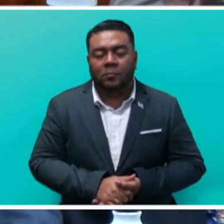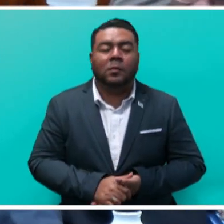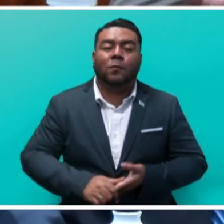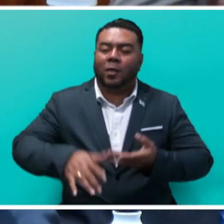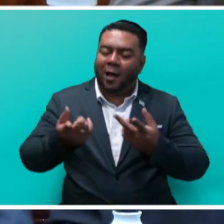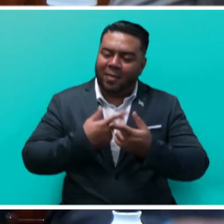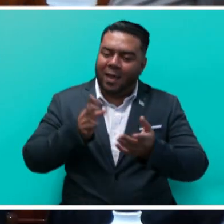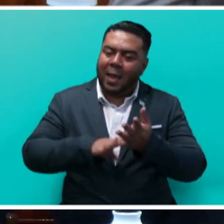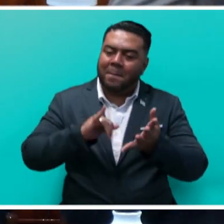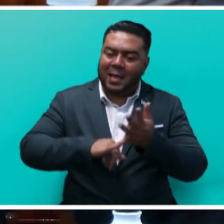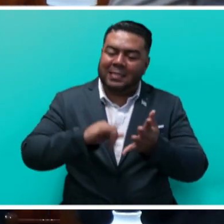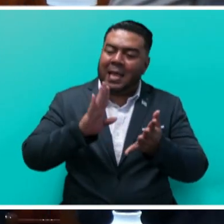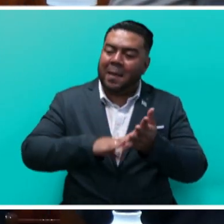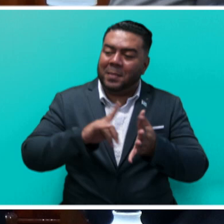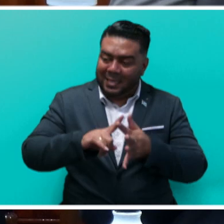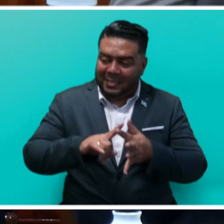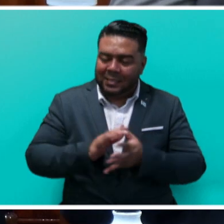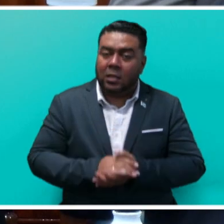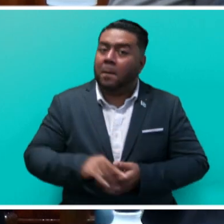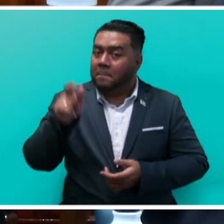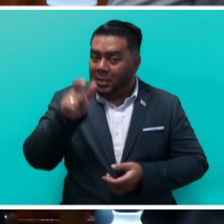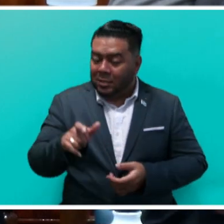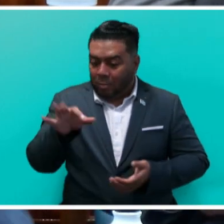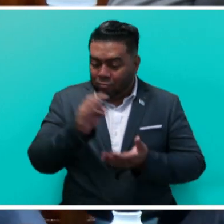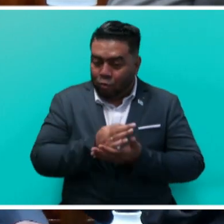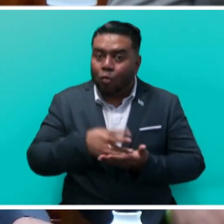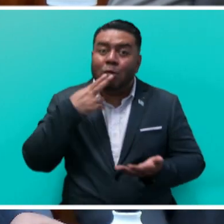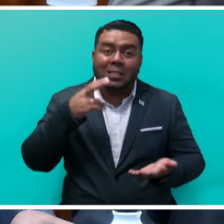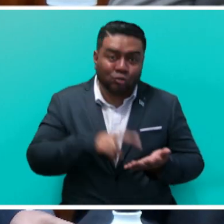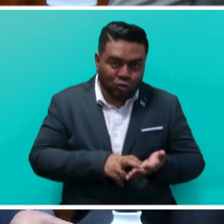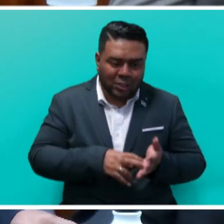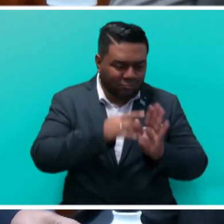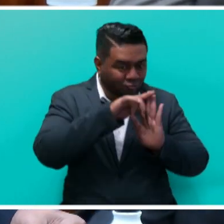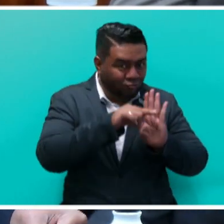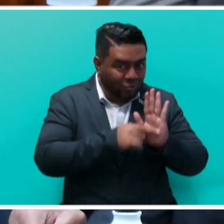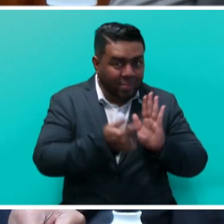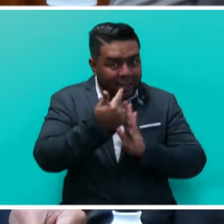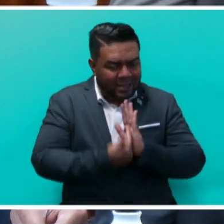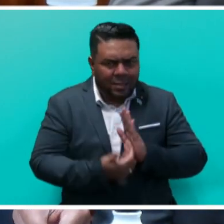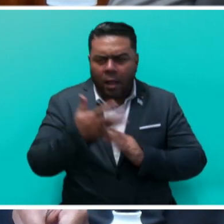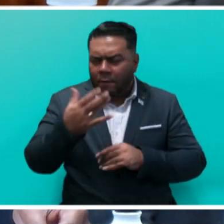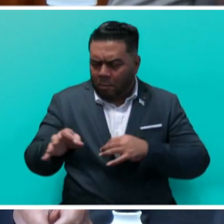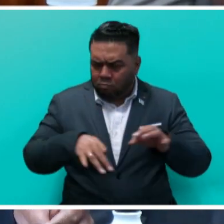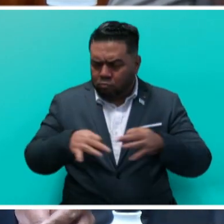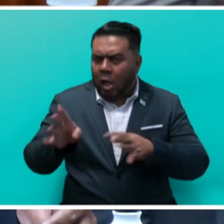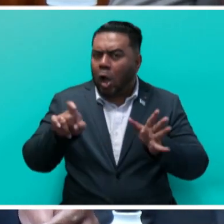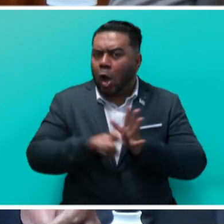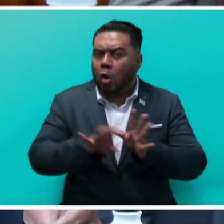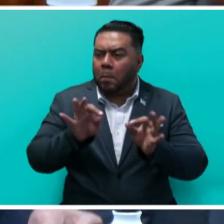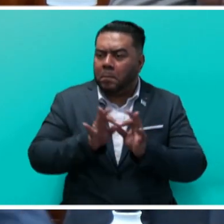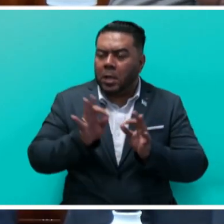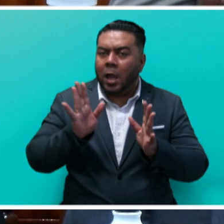MSMEs. The Personal Property Securities Registry, the PPSR, managed by the RBF, has